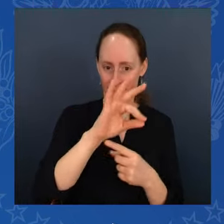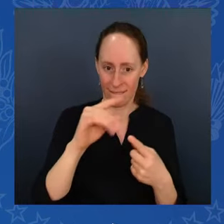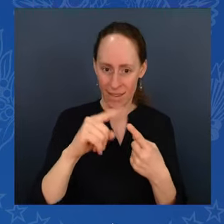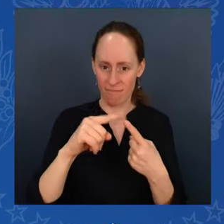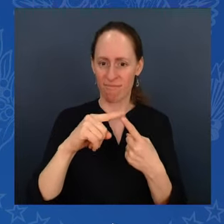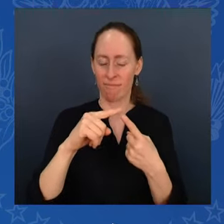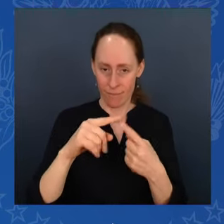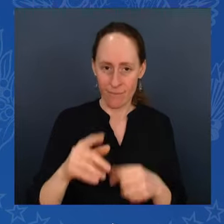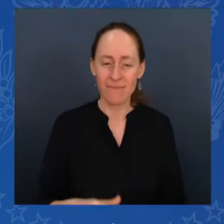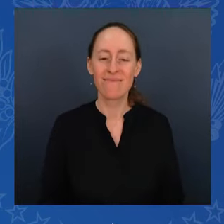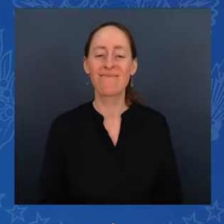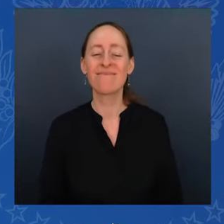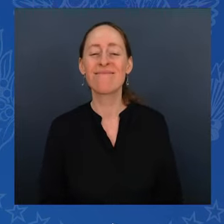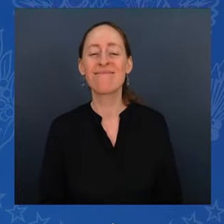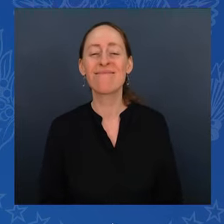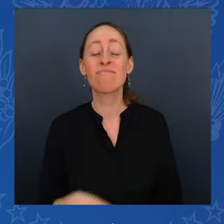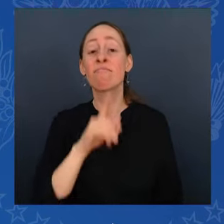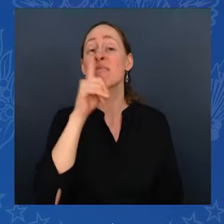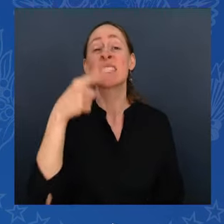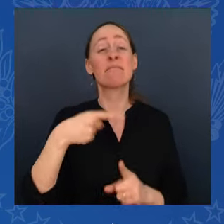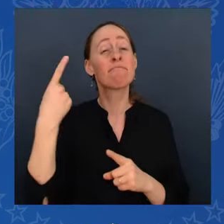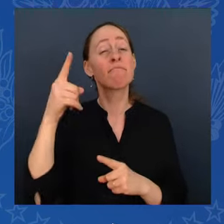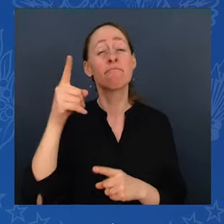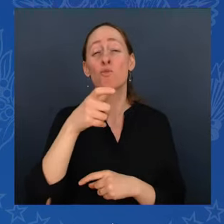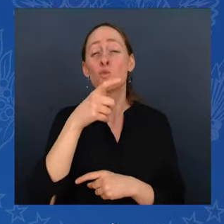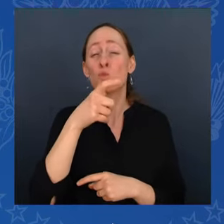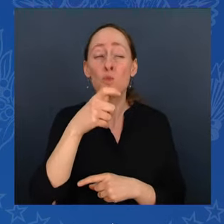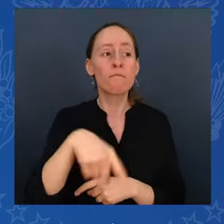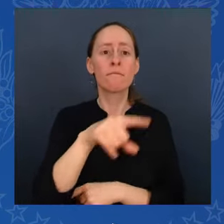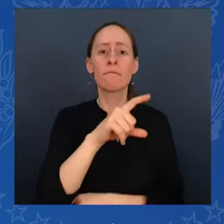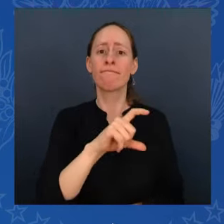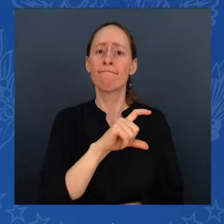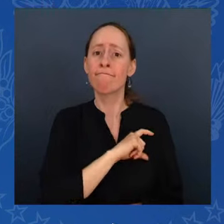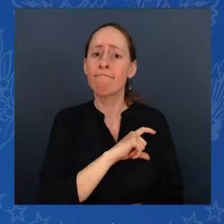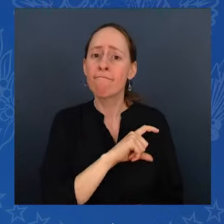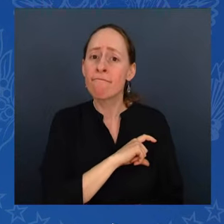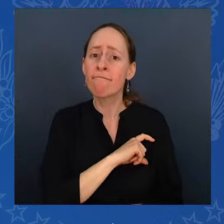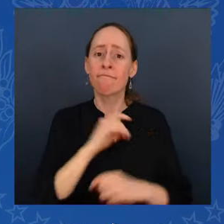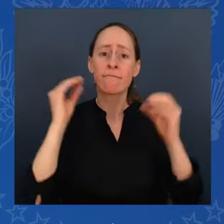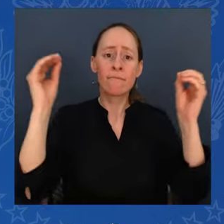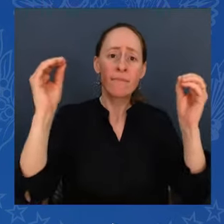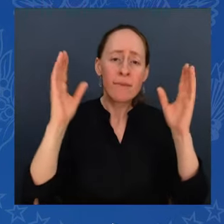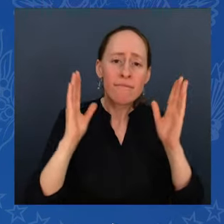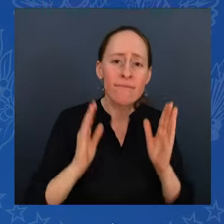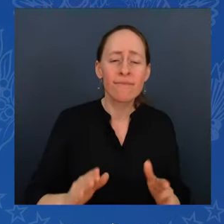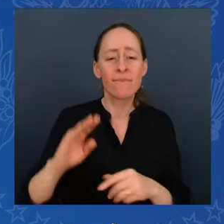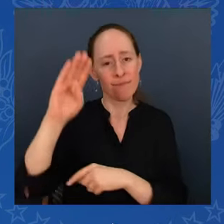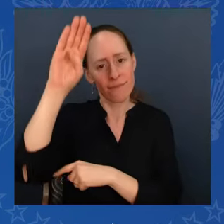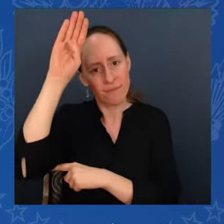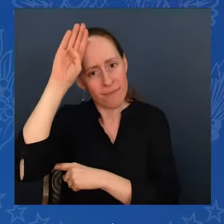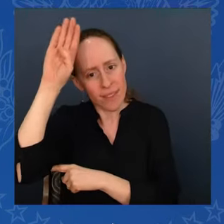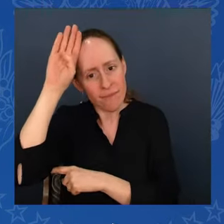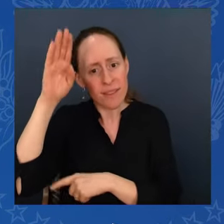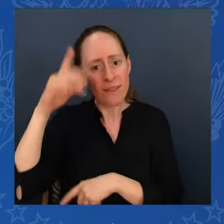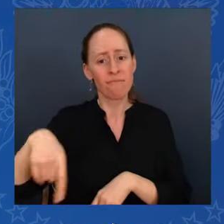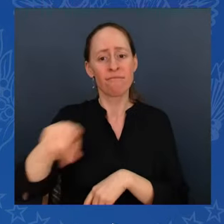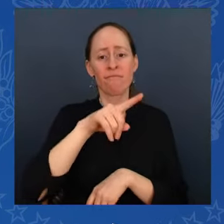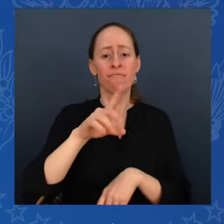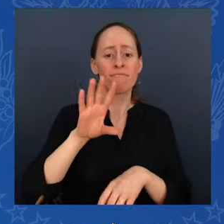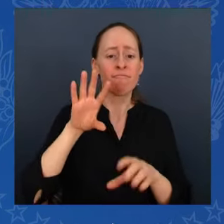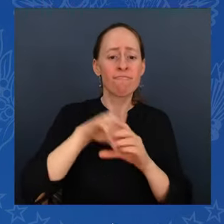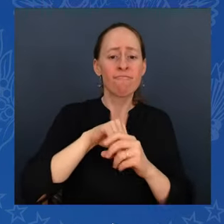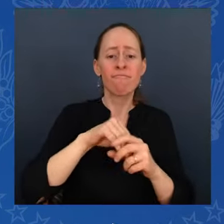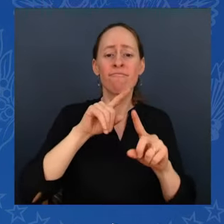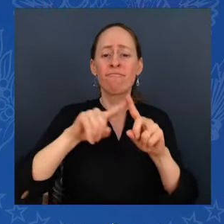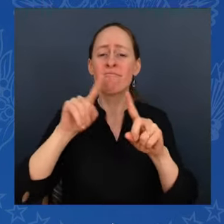school teachers, police officers, firefighters, social workers, faith leaders, public servants, could get the student loan forgiven in 10 years if they've